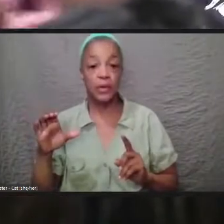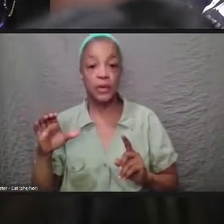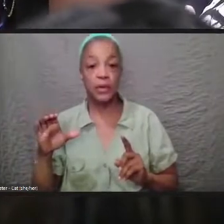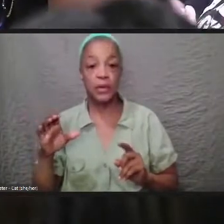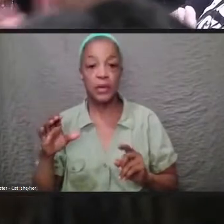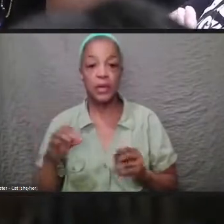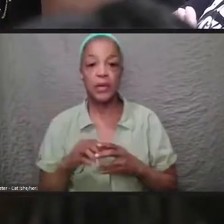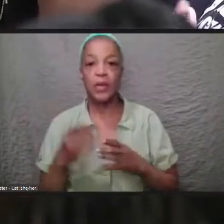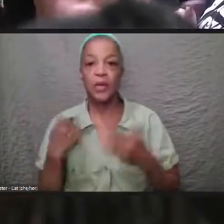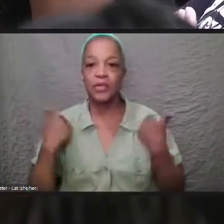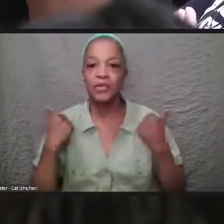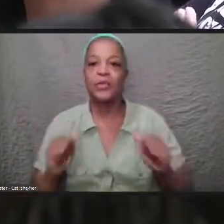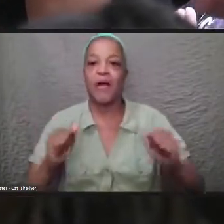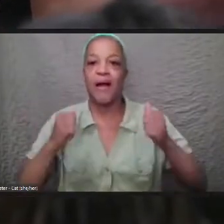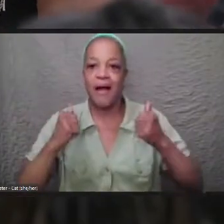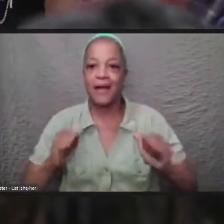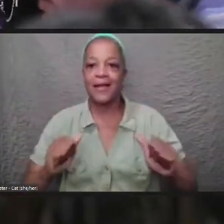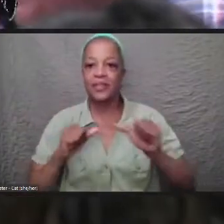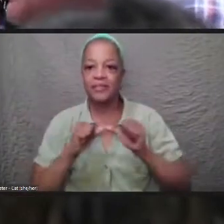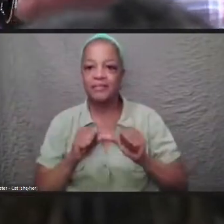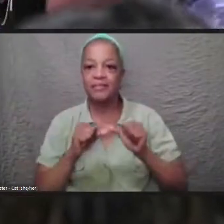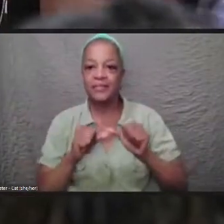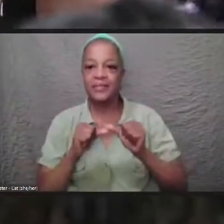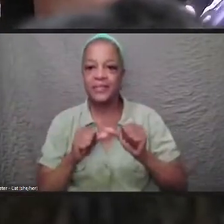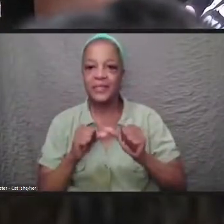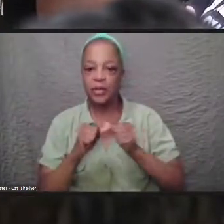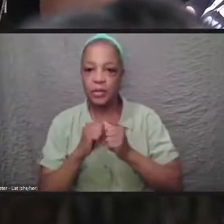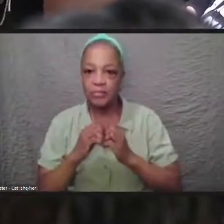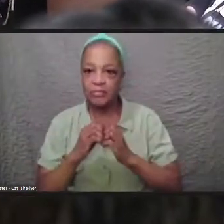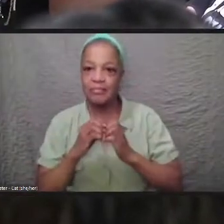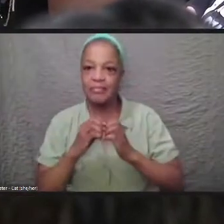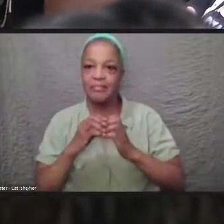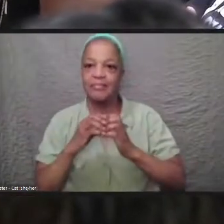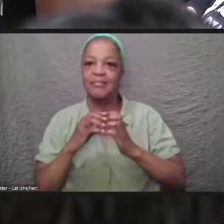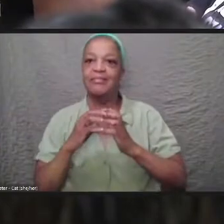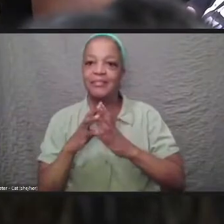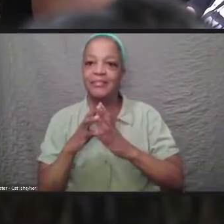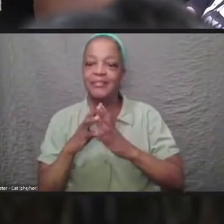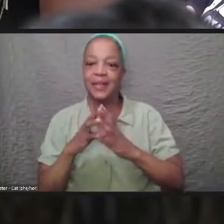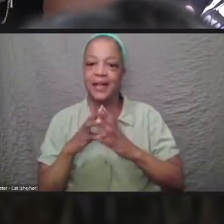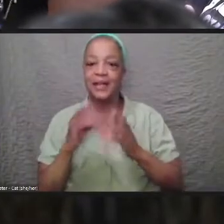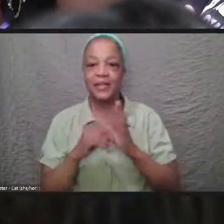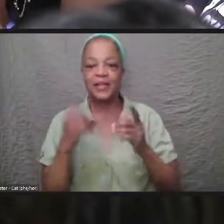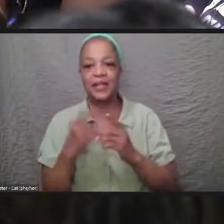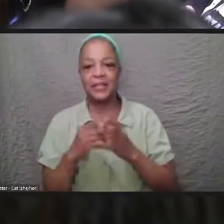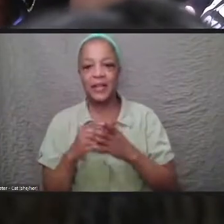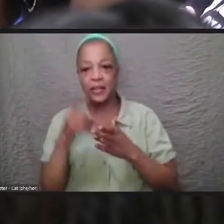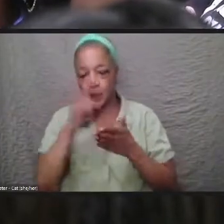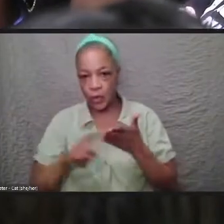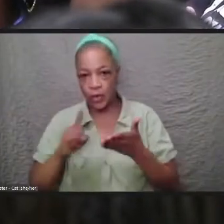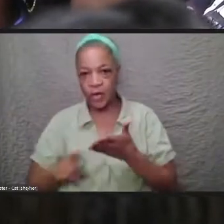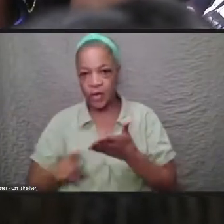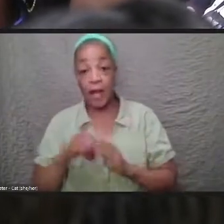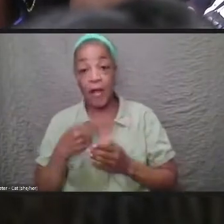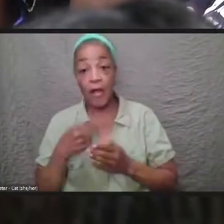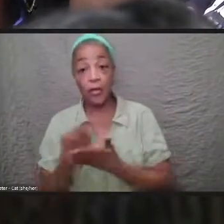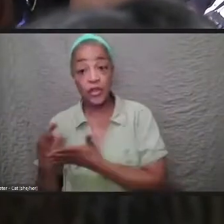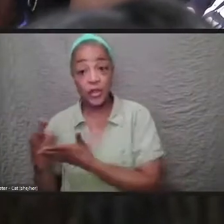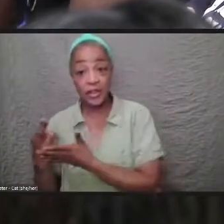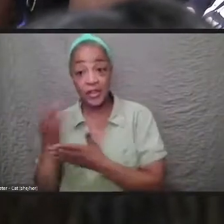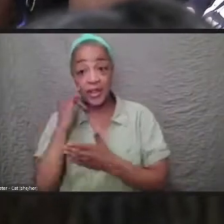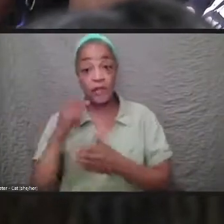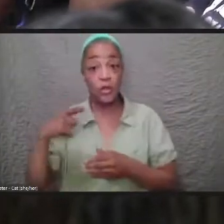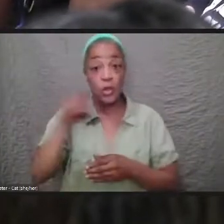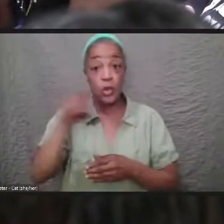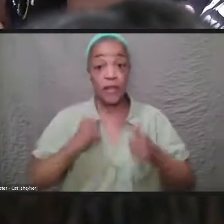We're trying to make this continually like a burgeoning movement. So that's something to look up. There's a lot of resources. If you are a theater company